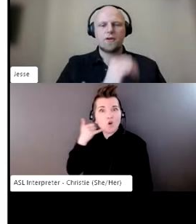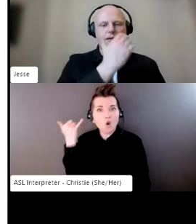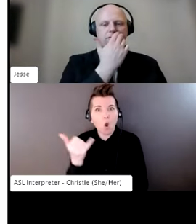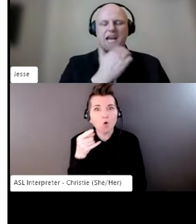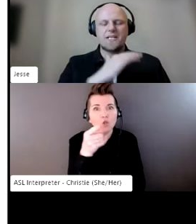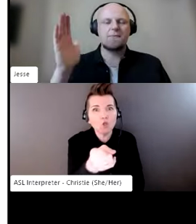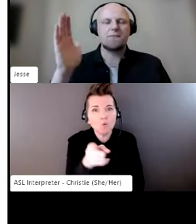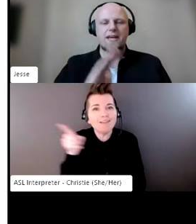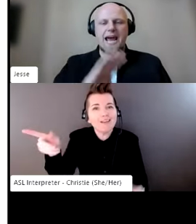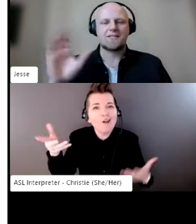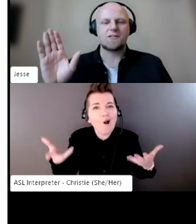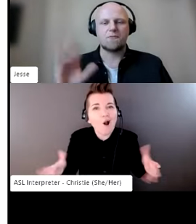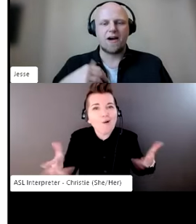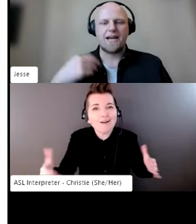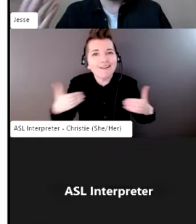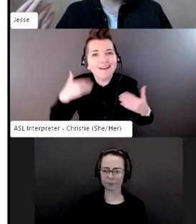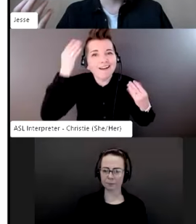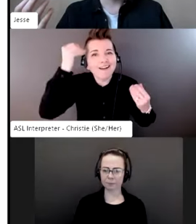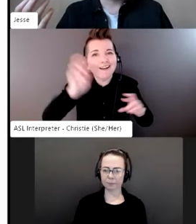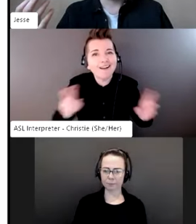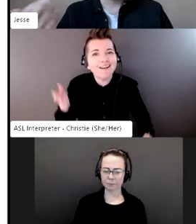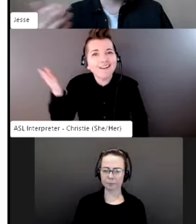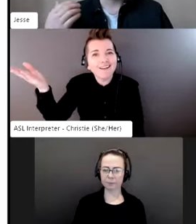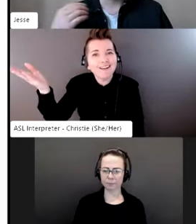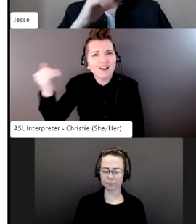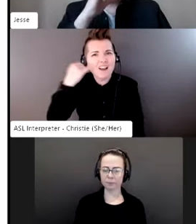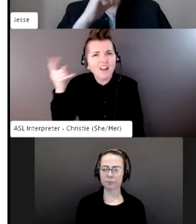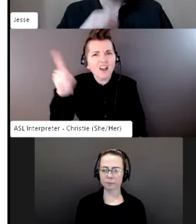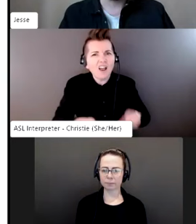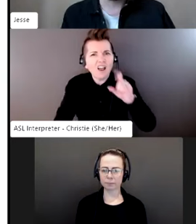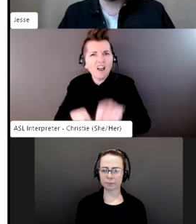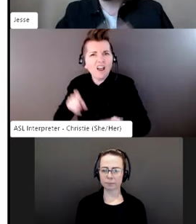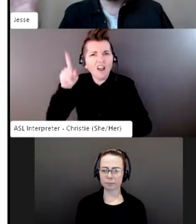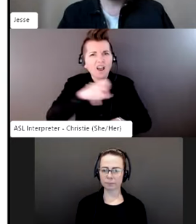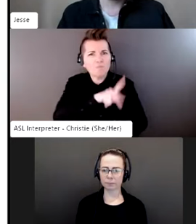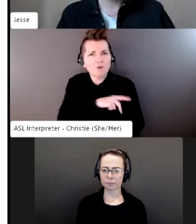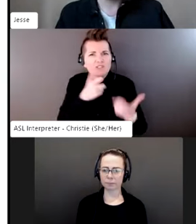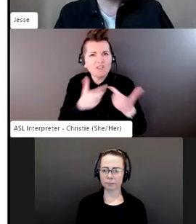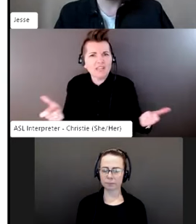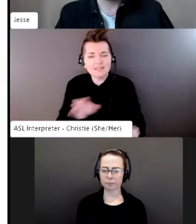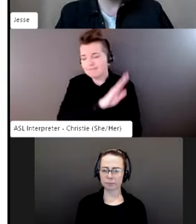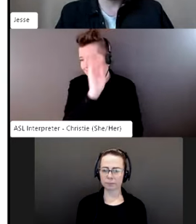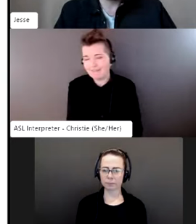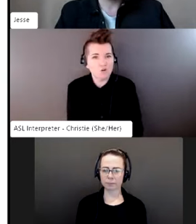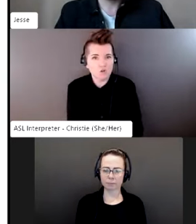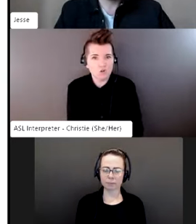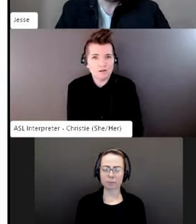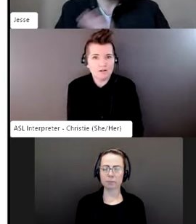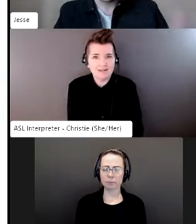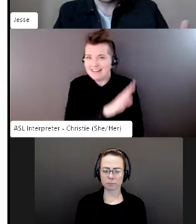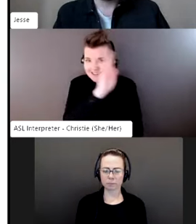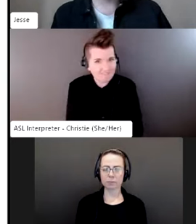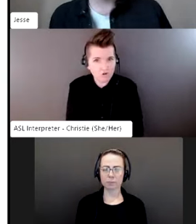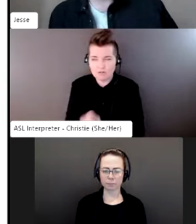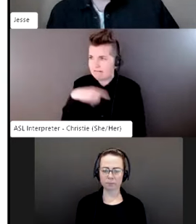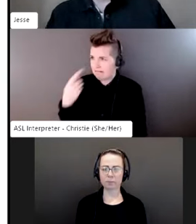So anytime you get asked to provide any personal details when you didn't make the call yourself, it's always no, never, never